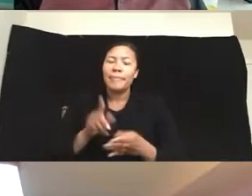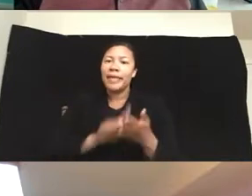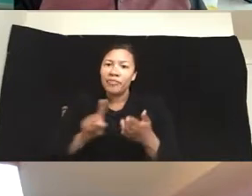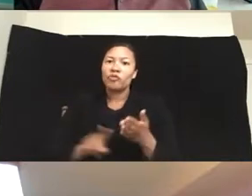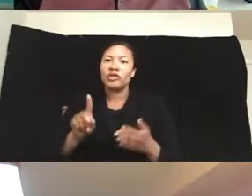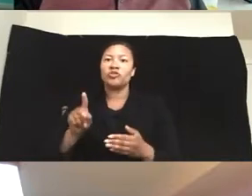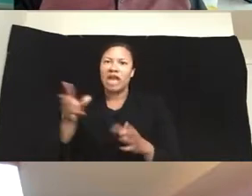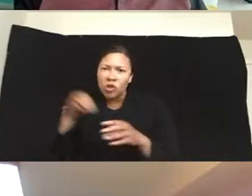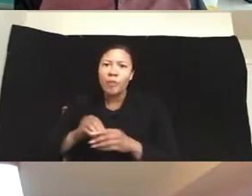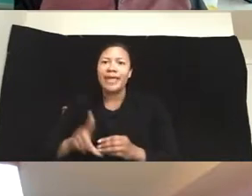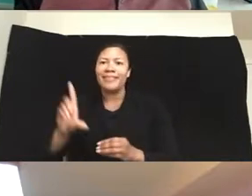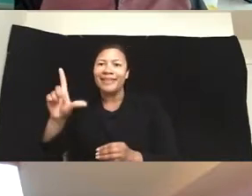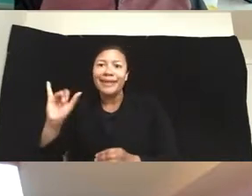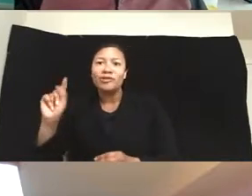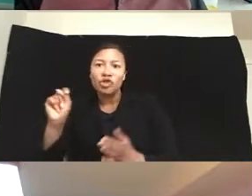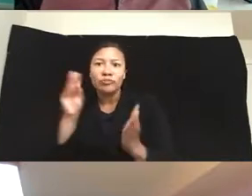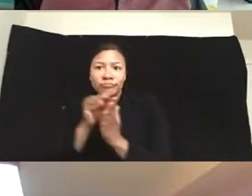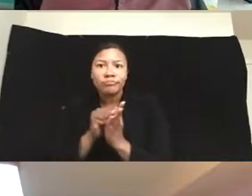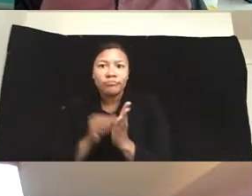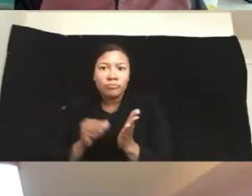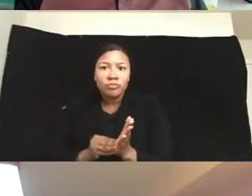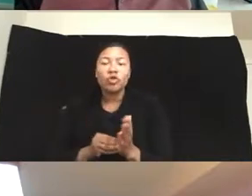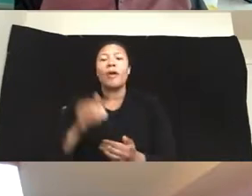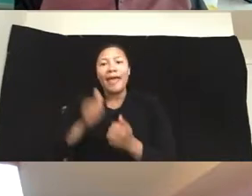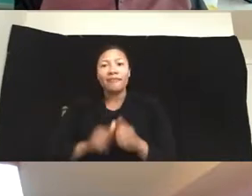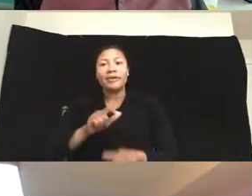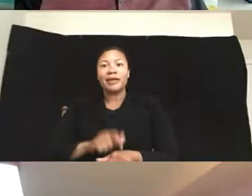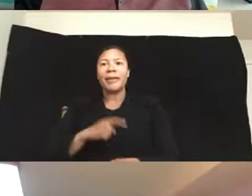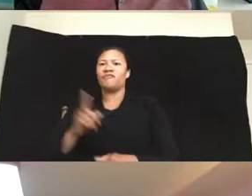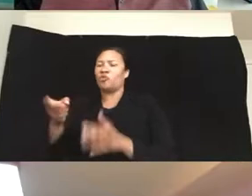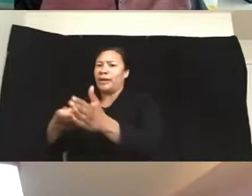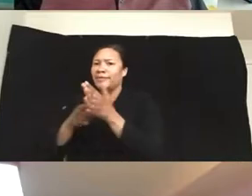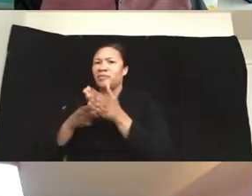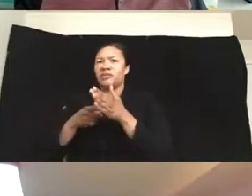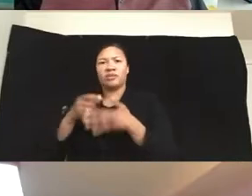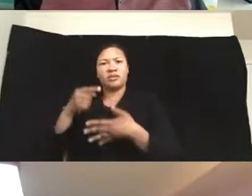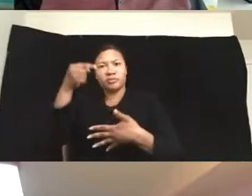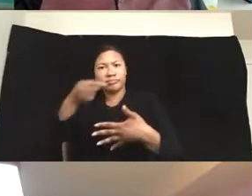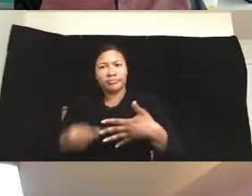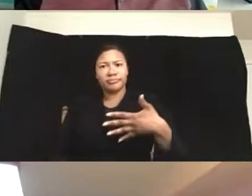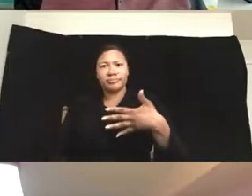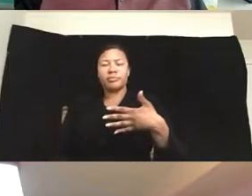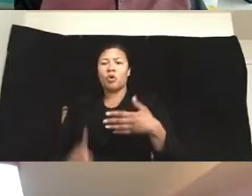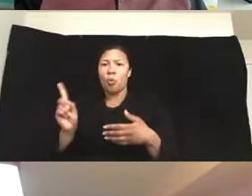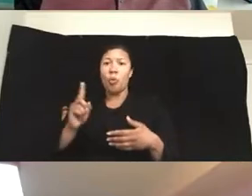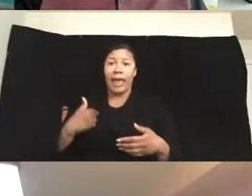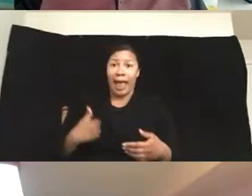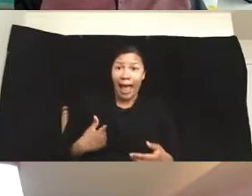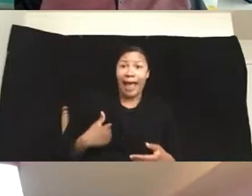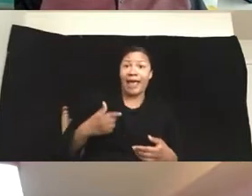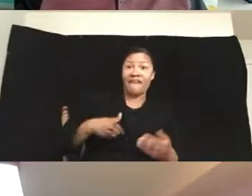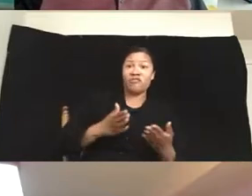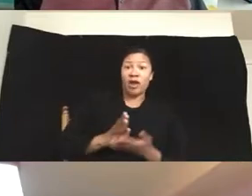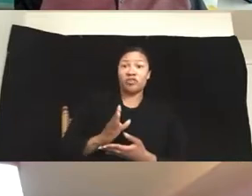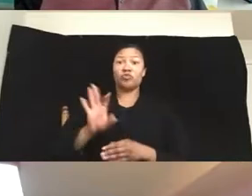come back each time and insist in all of the locations where you could be, because